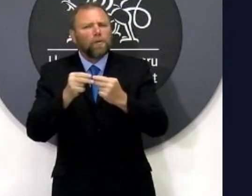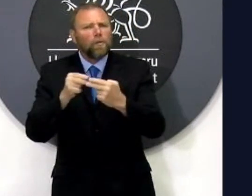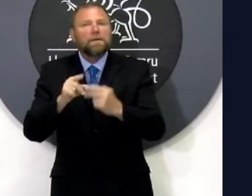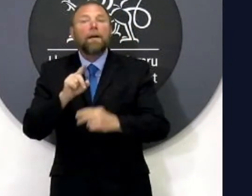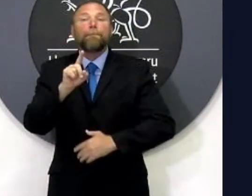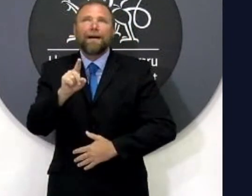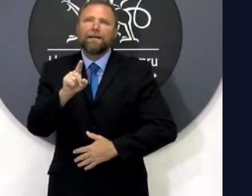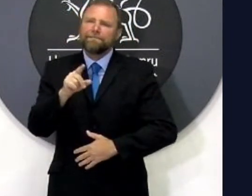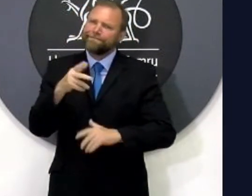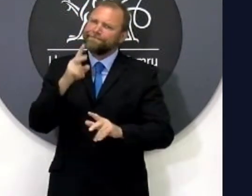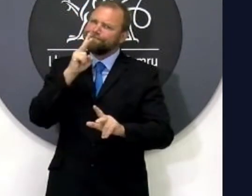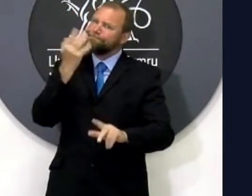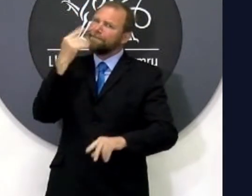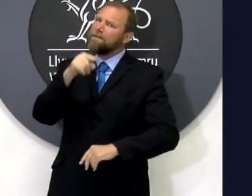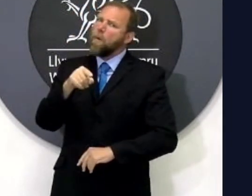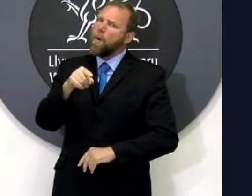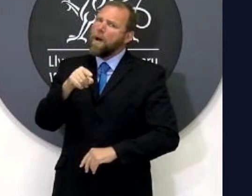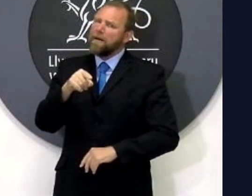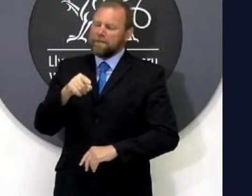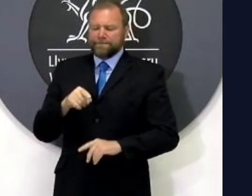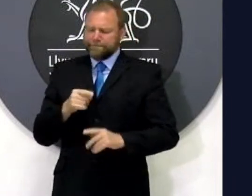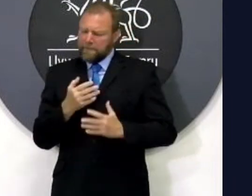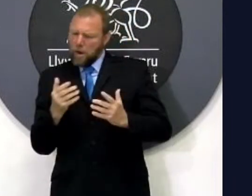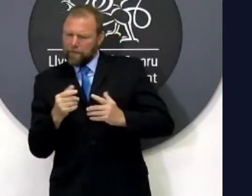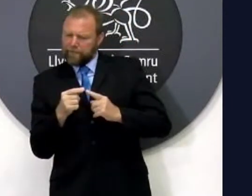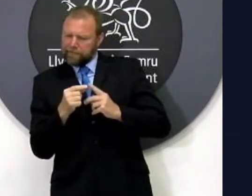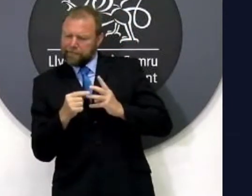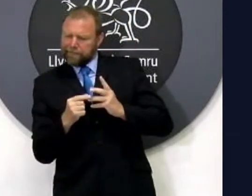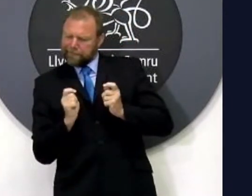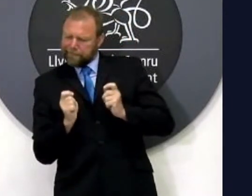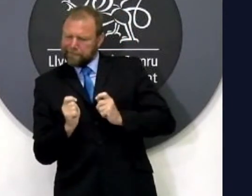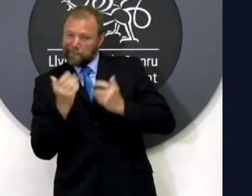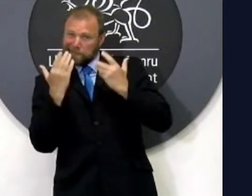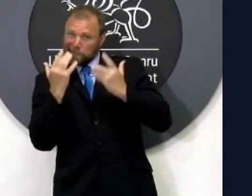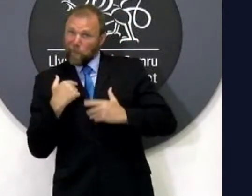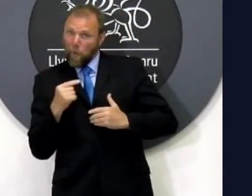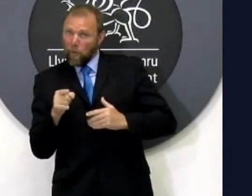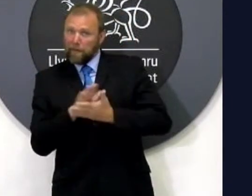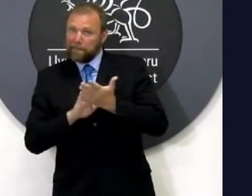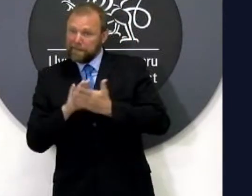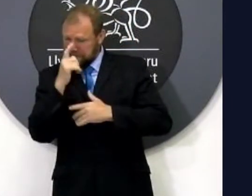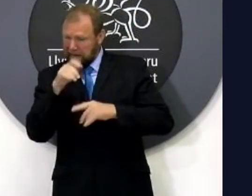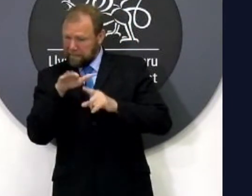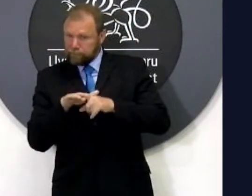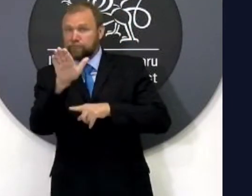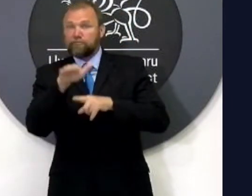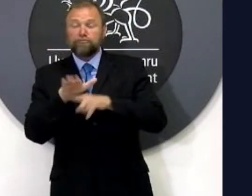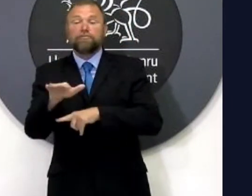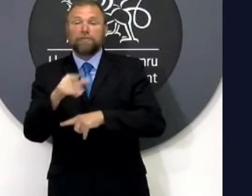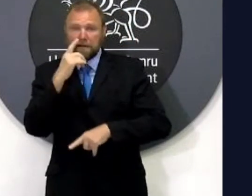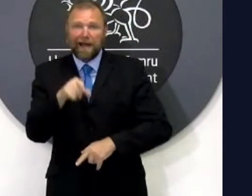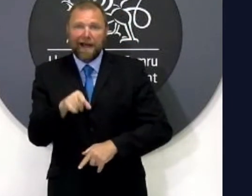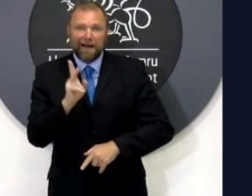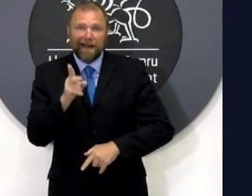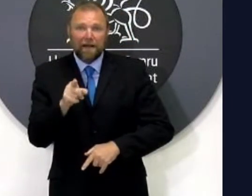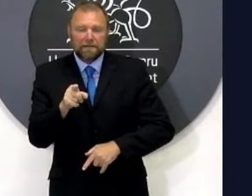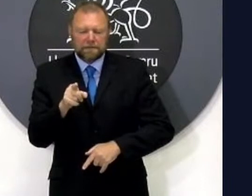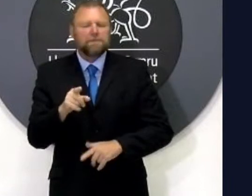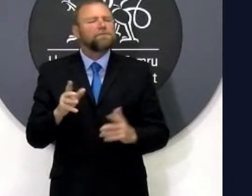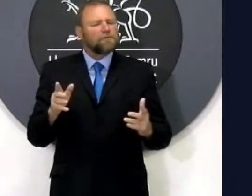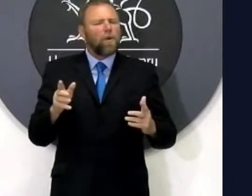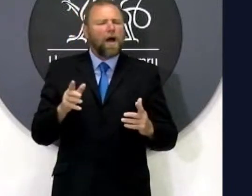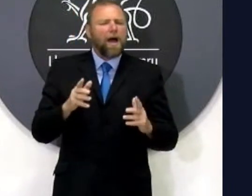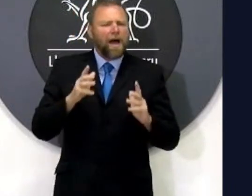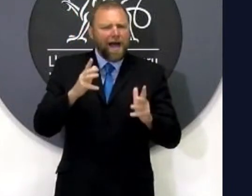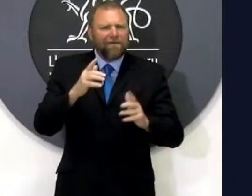throughout the pandemic, there are lots of uncertainties and things can go awry very quickly if we take our eye off the ball. So there's very good